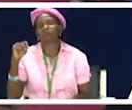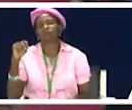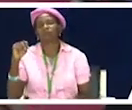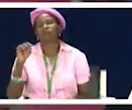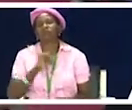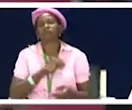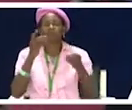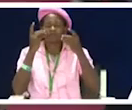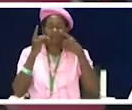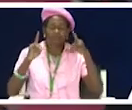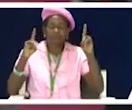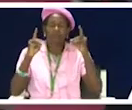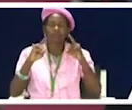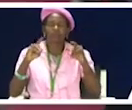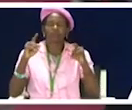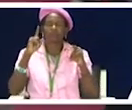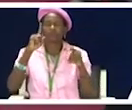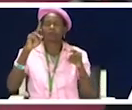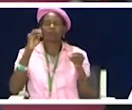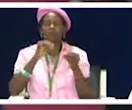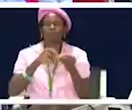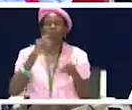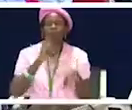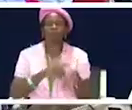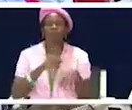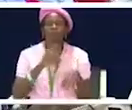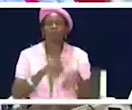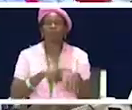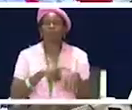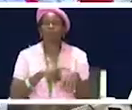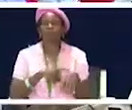I decree one more time,